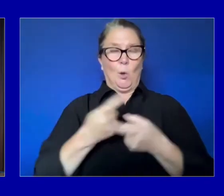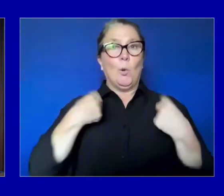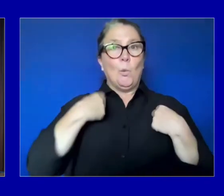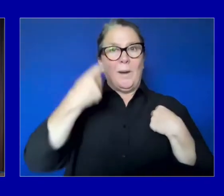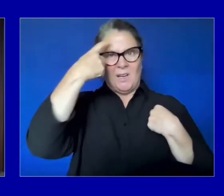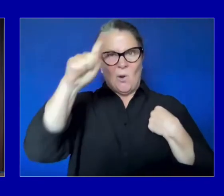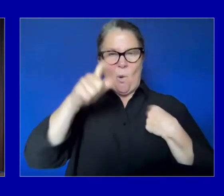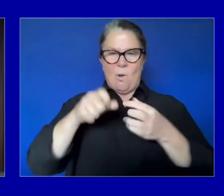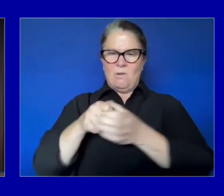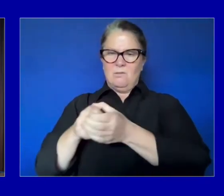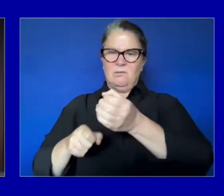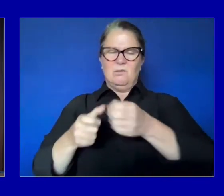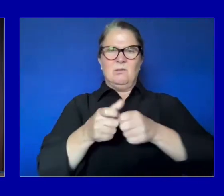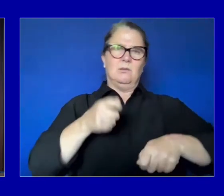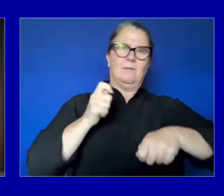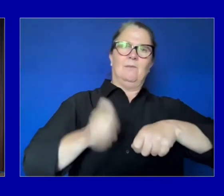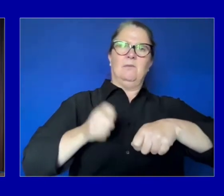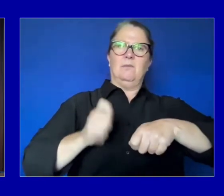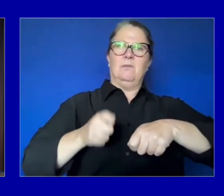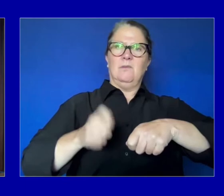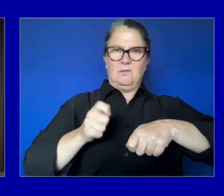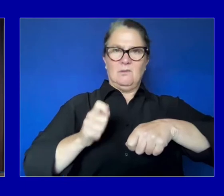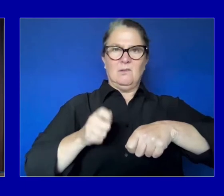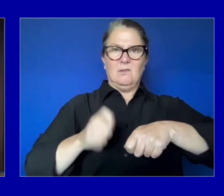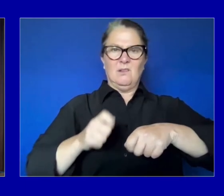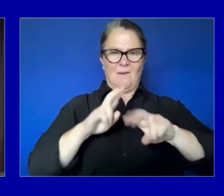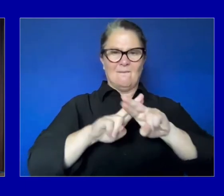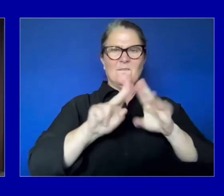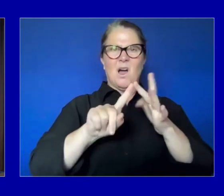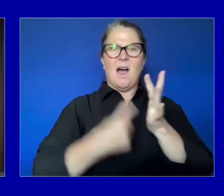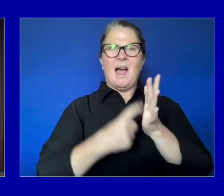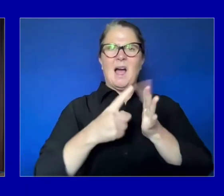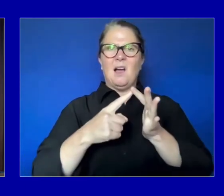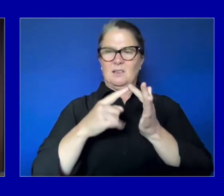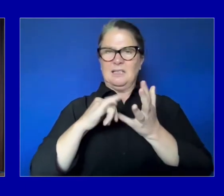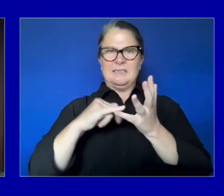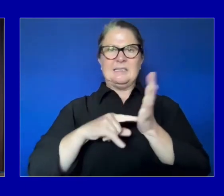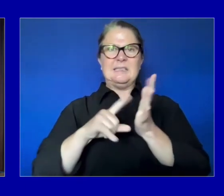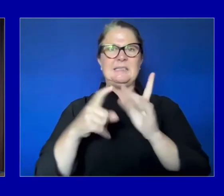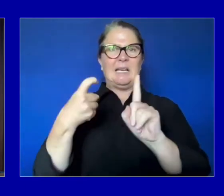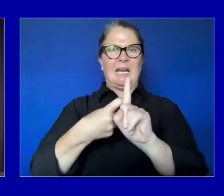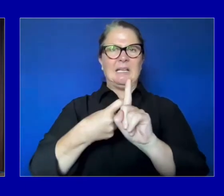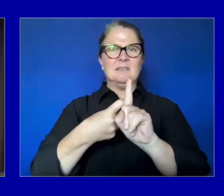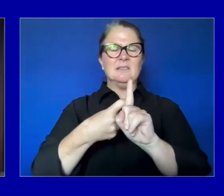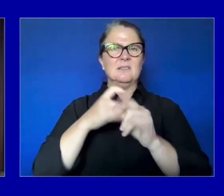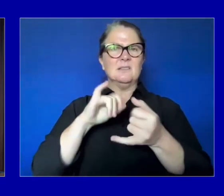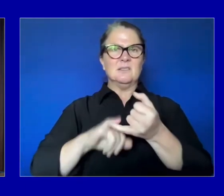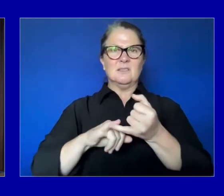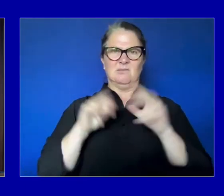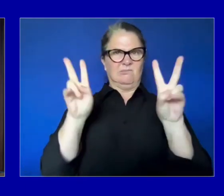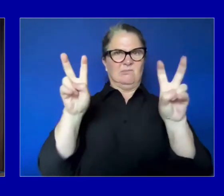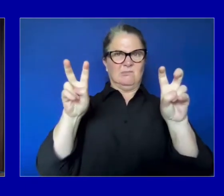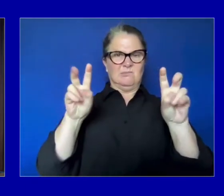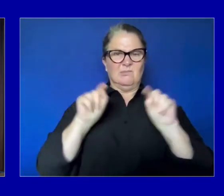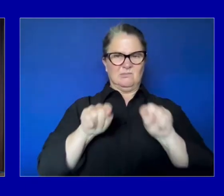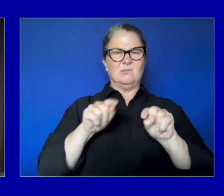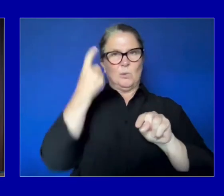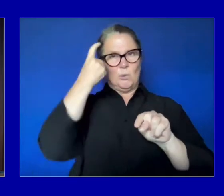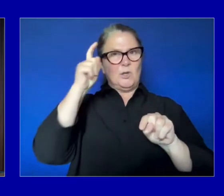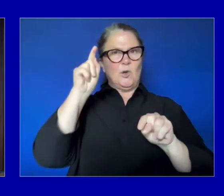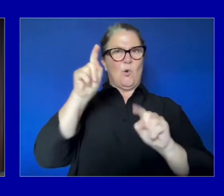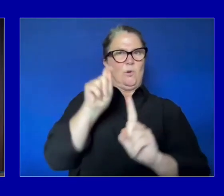that us as Aboriginal people can call it fire sticks and we own that. So it's all about really us getting back and taking